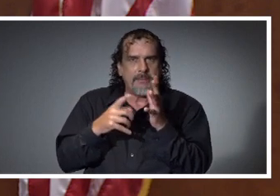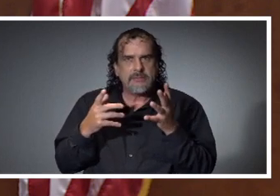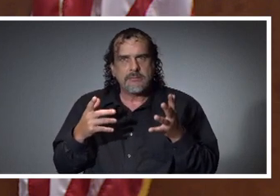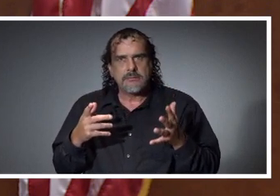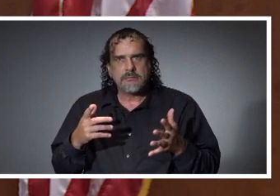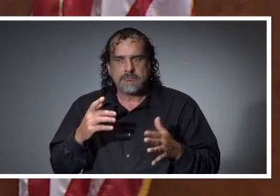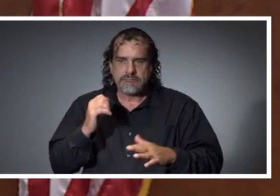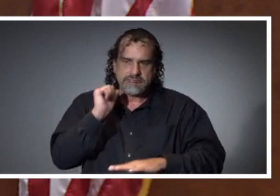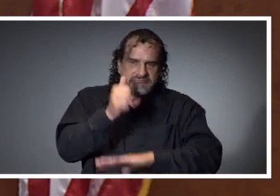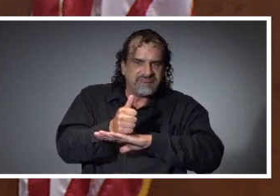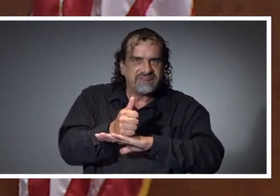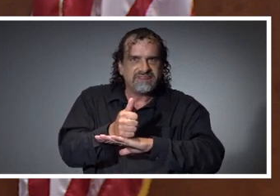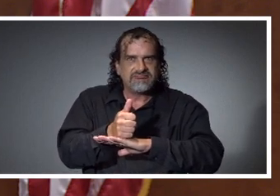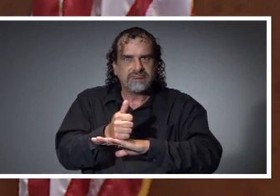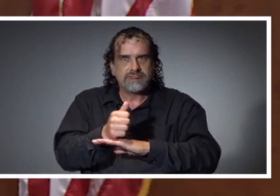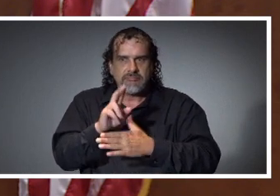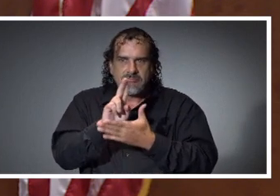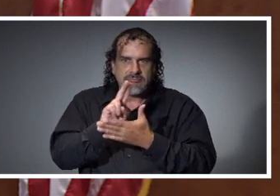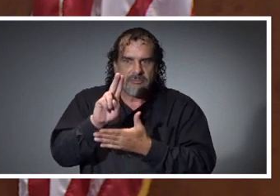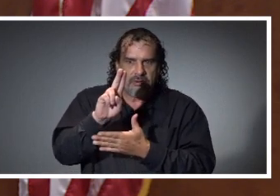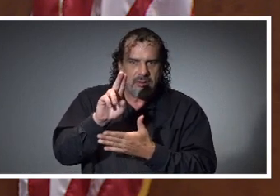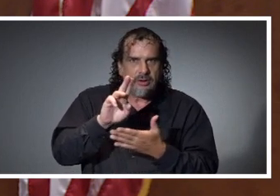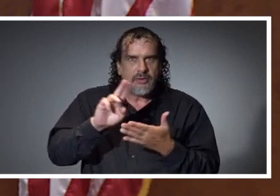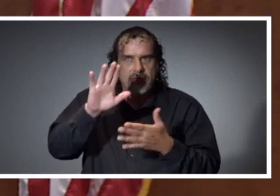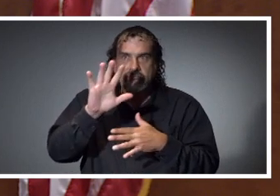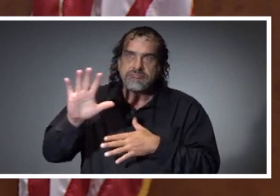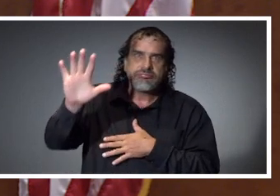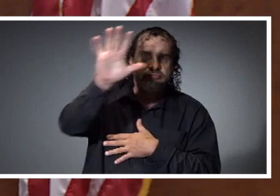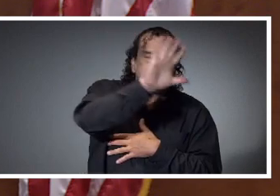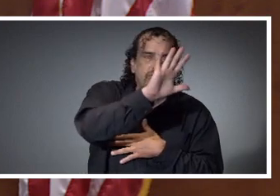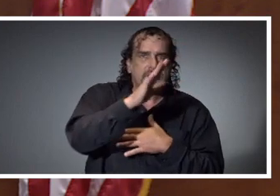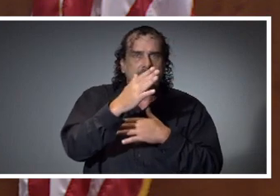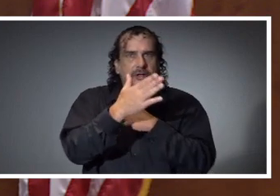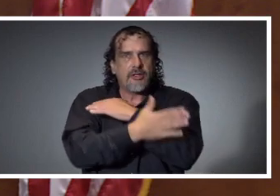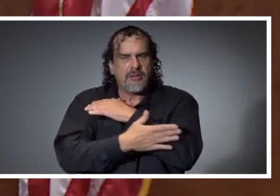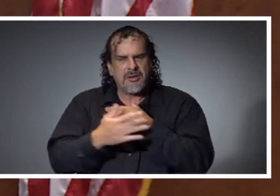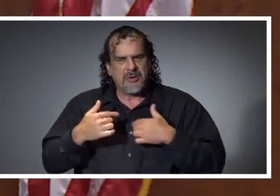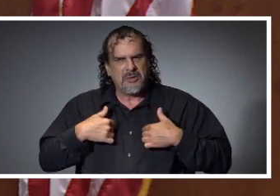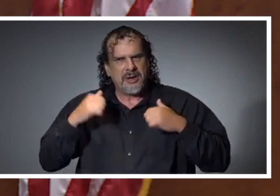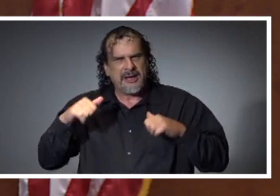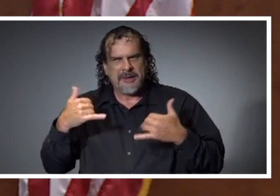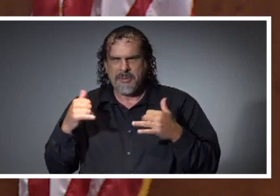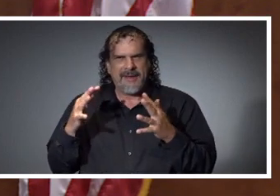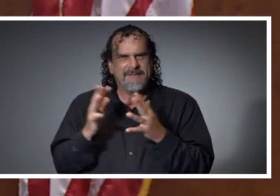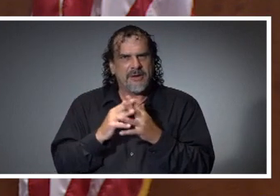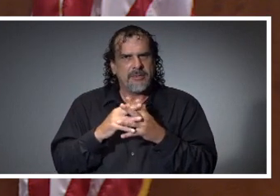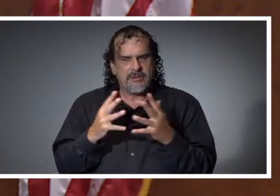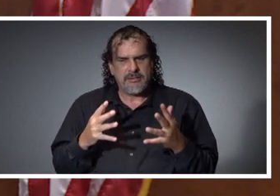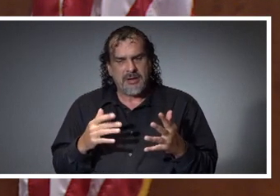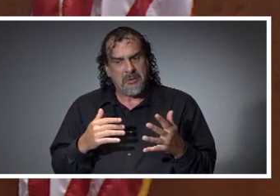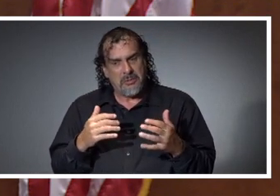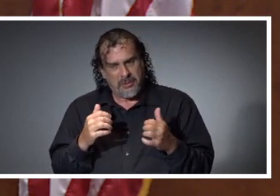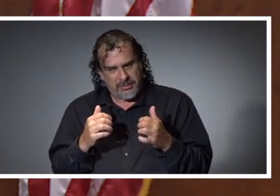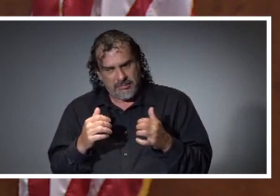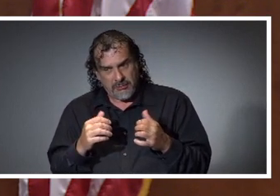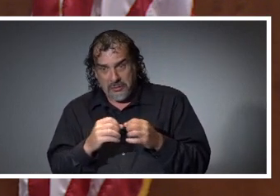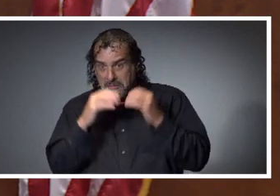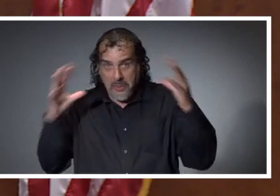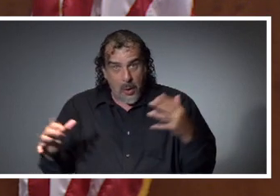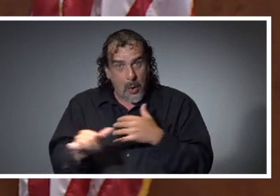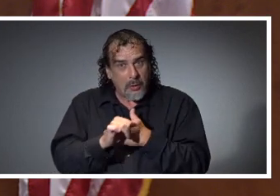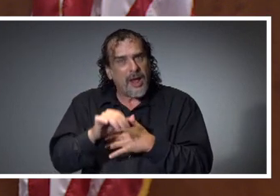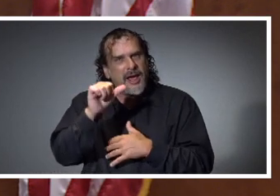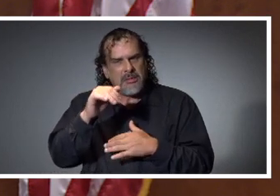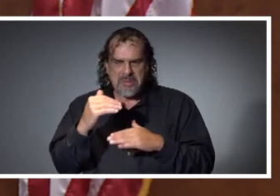put upon our universities across this country, that we can play football, certainly not without any risk, but with minimal